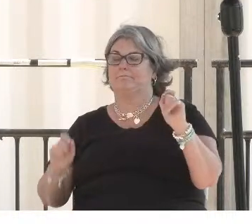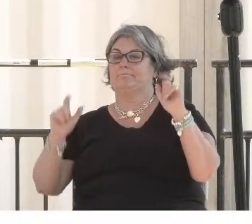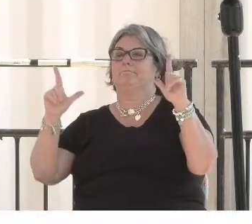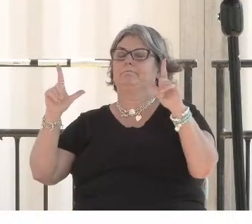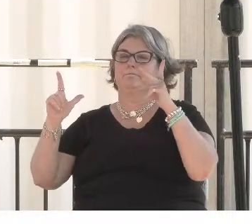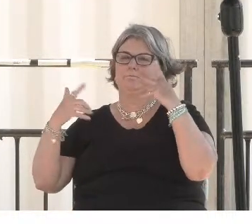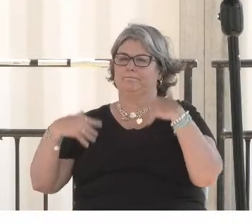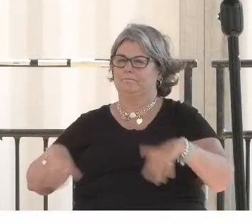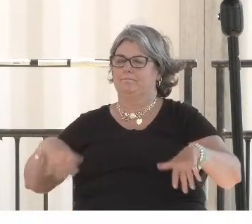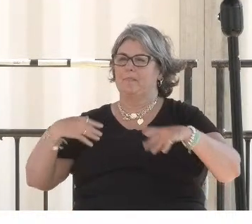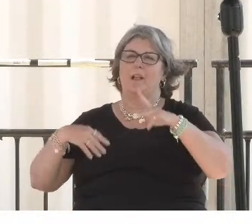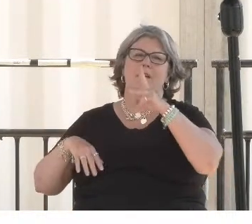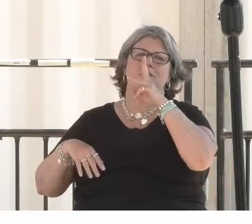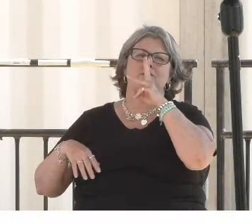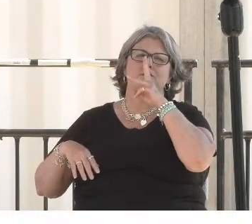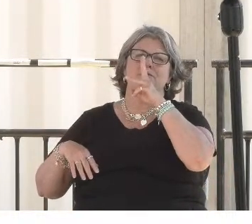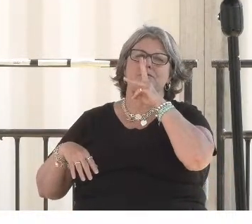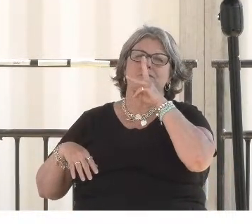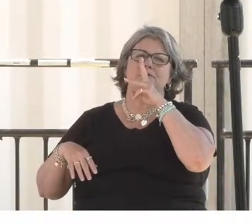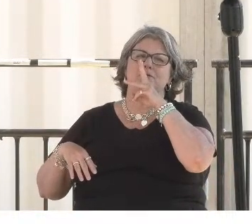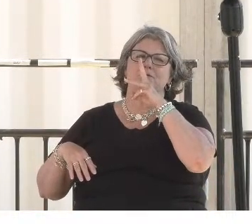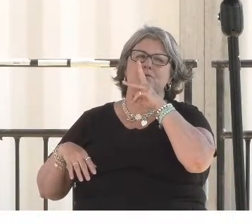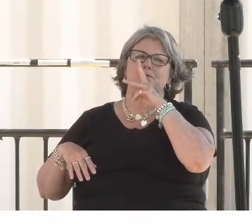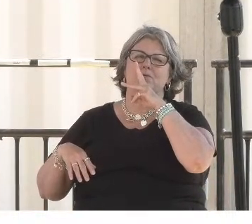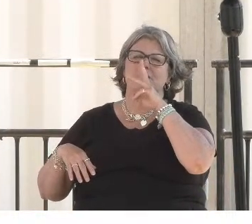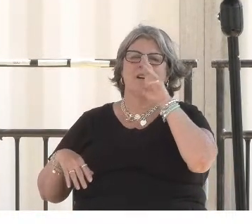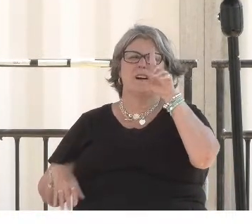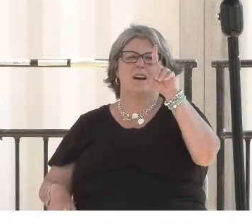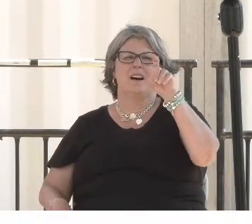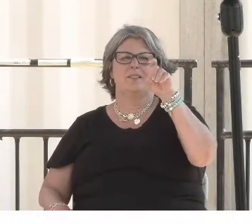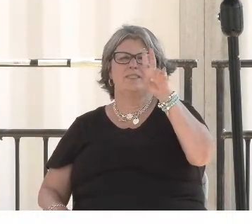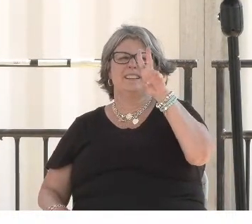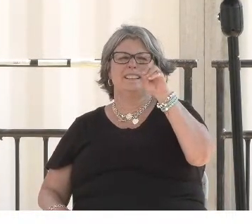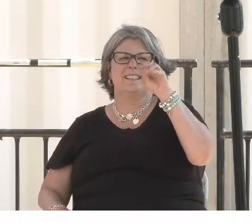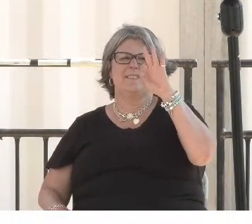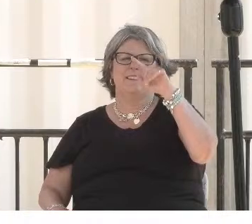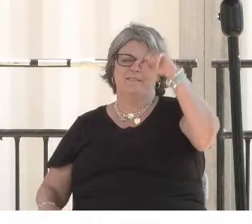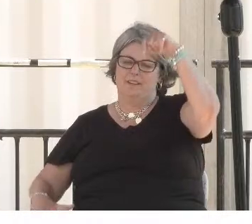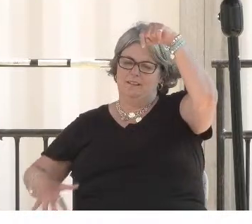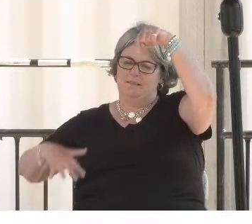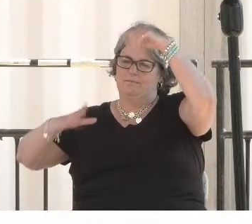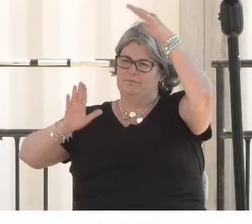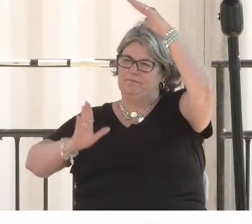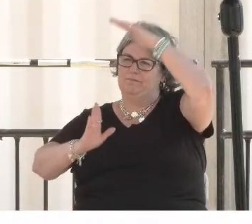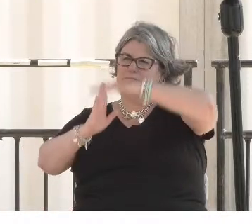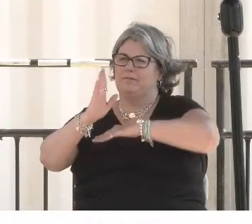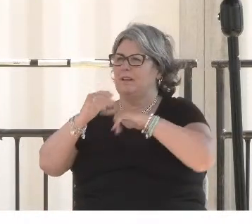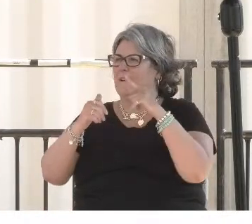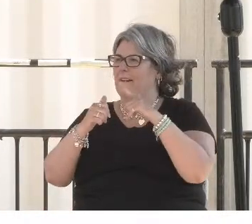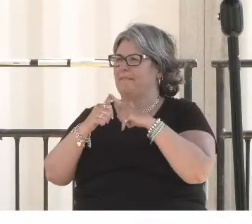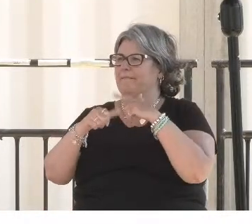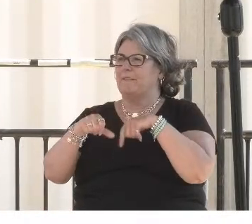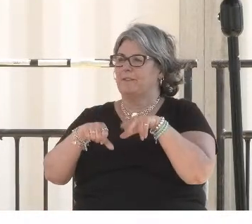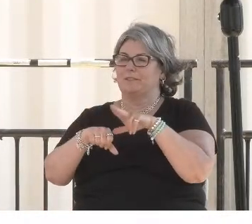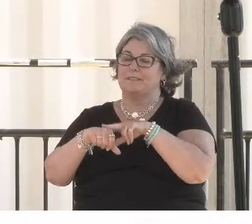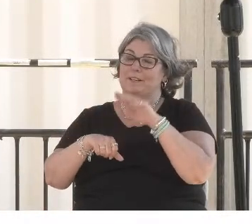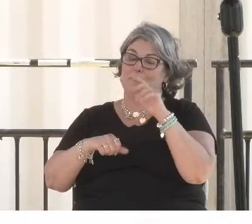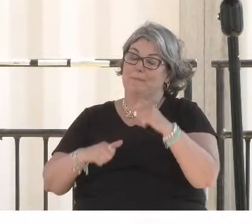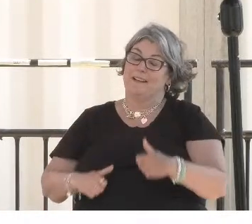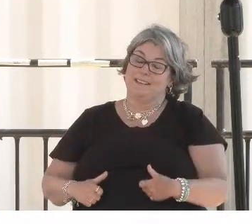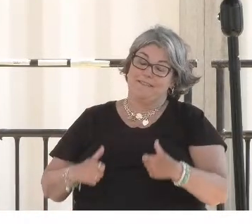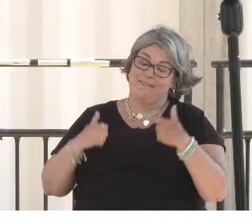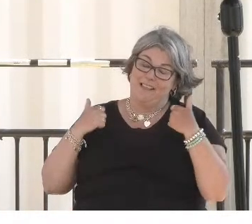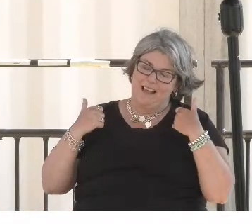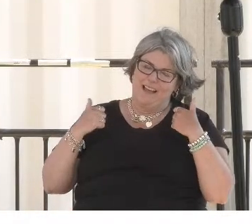see that the water has fallen 170 feet in these, First National banks of life that we built